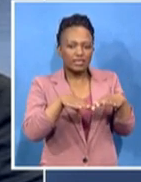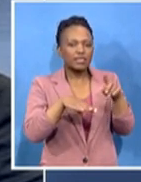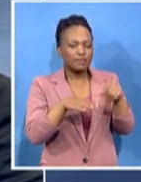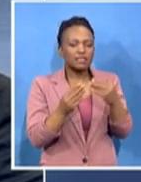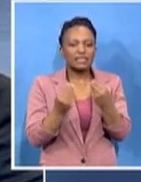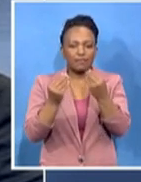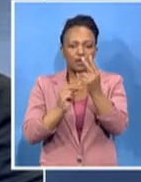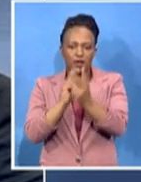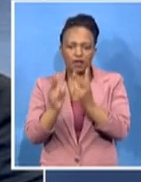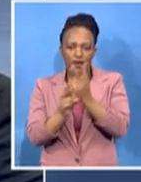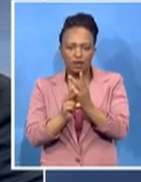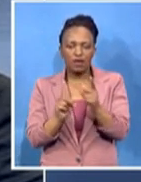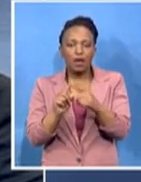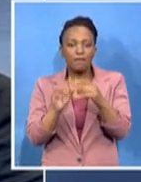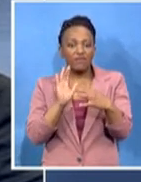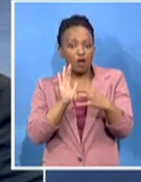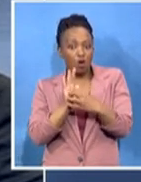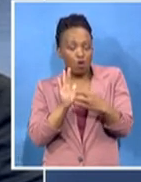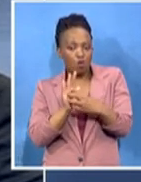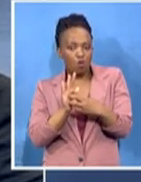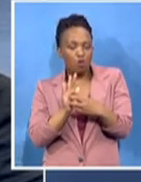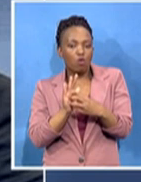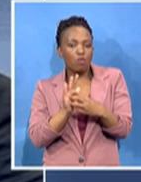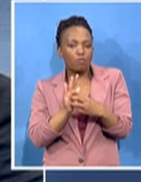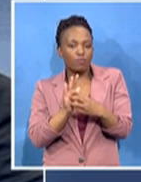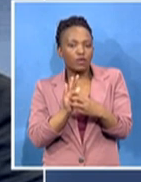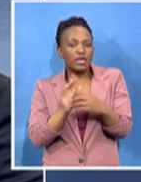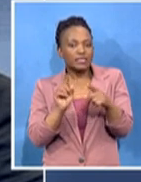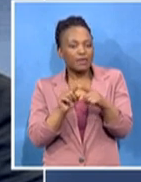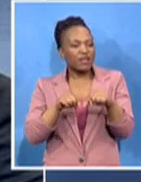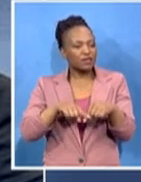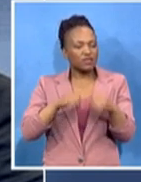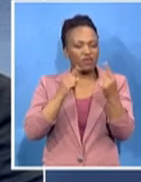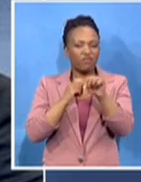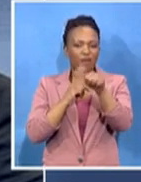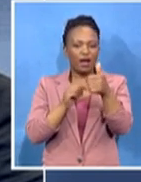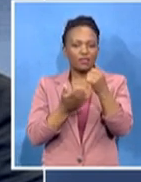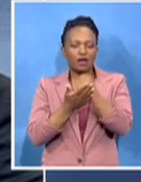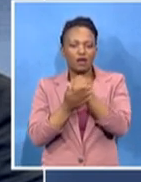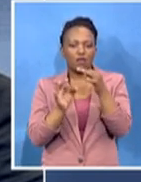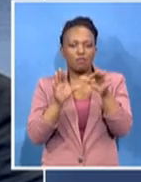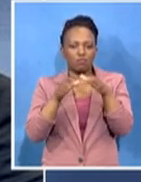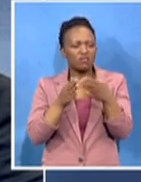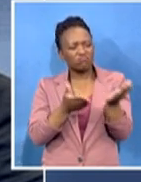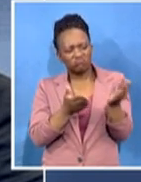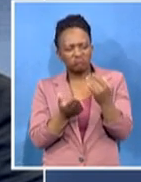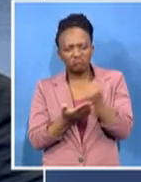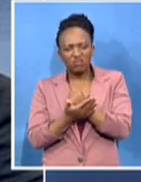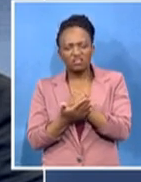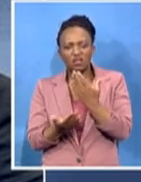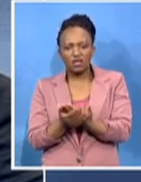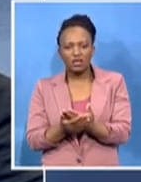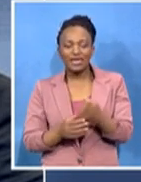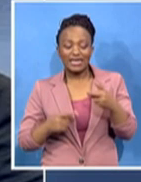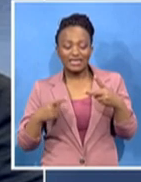with any of the registered party logos, we will then register the political party. The second option that they have, and that is the choice